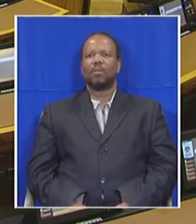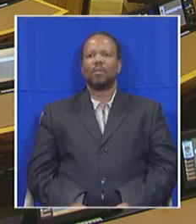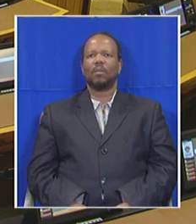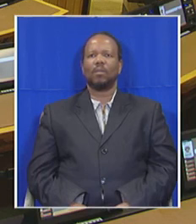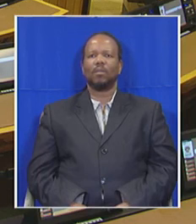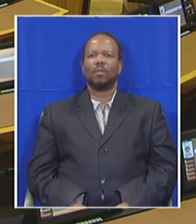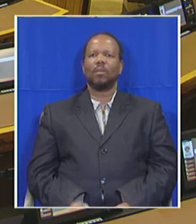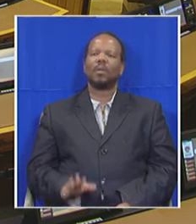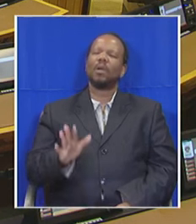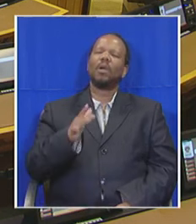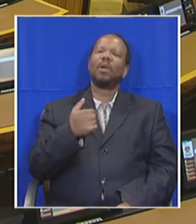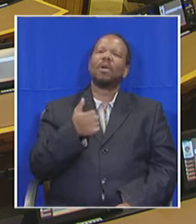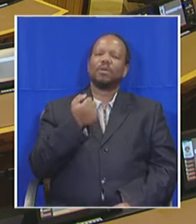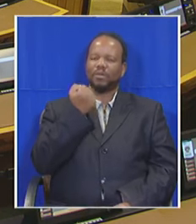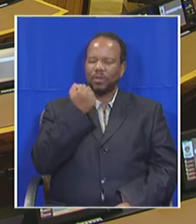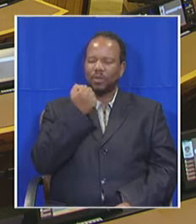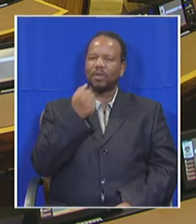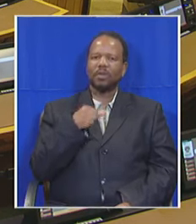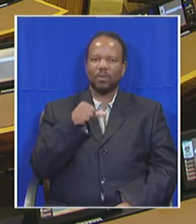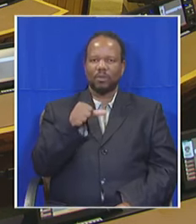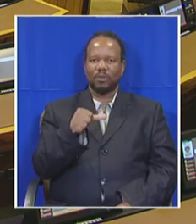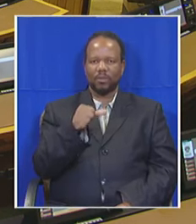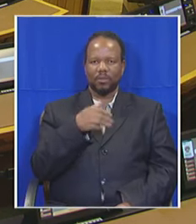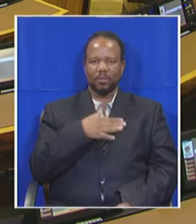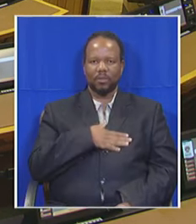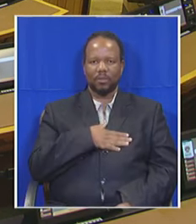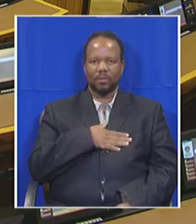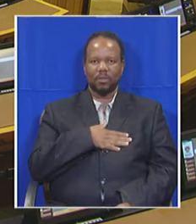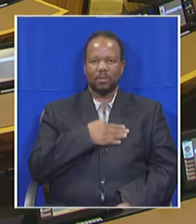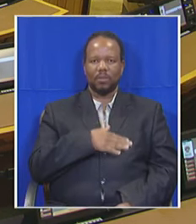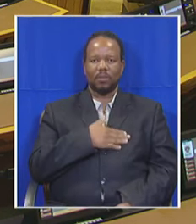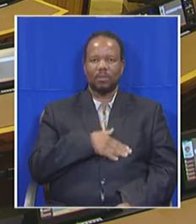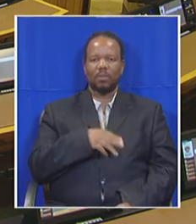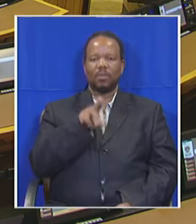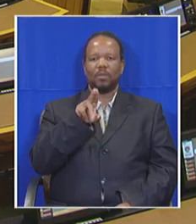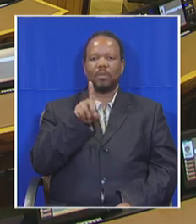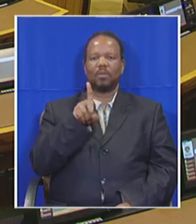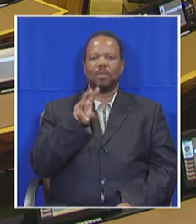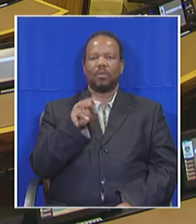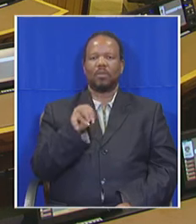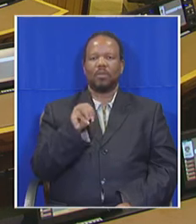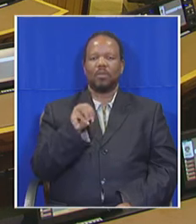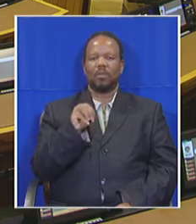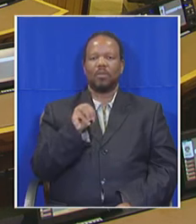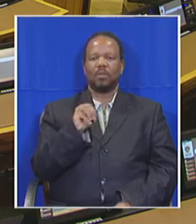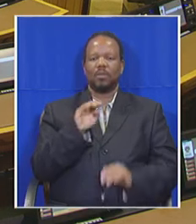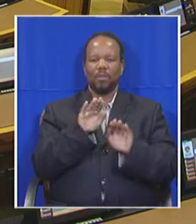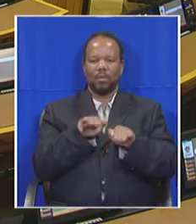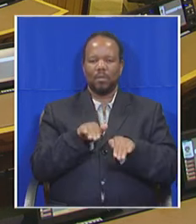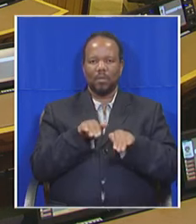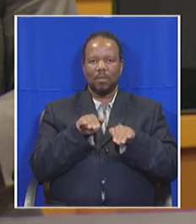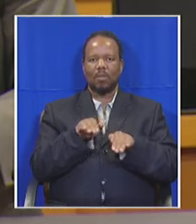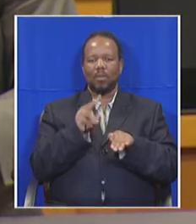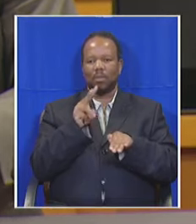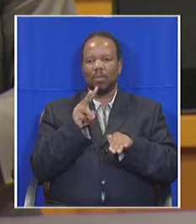My apologies. Continue. I move without notice on behalf of the United Democratic Movement that the House notes that two